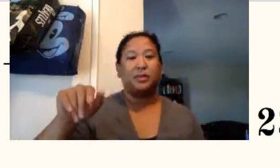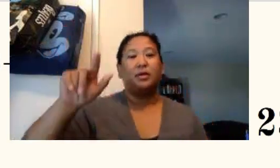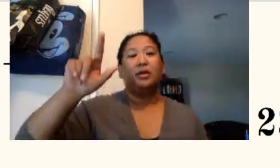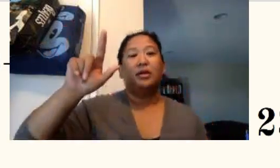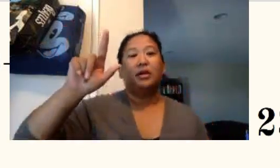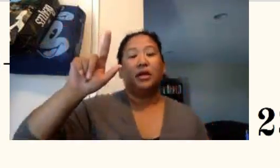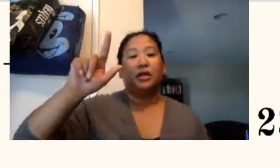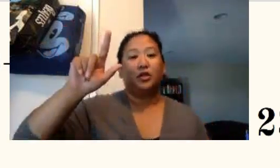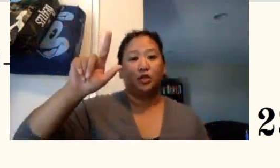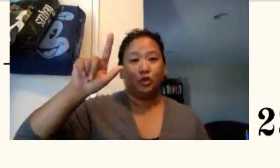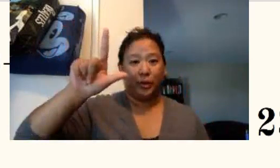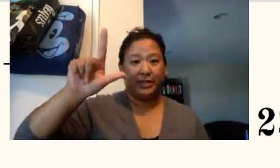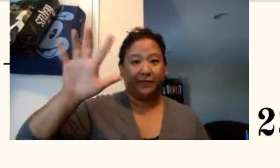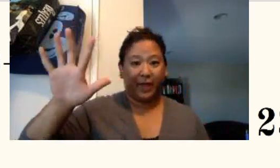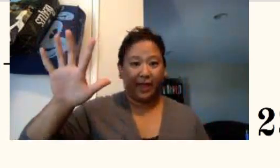ways.